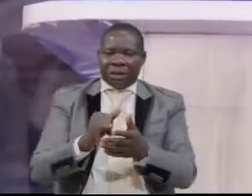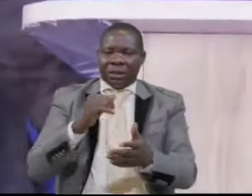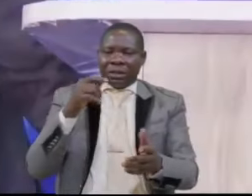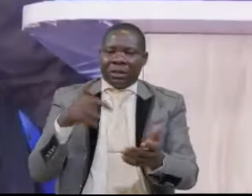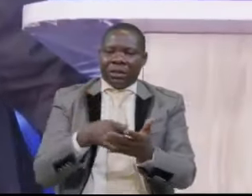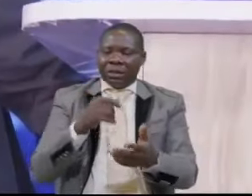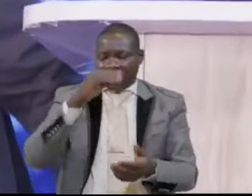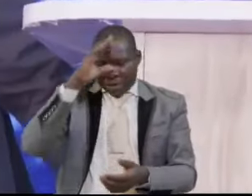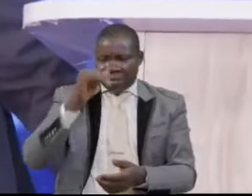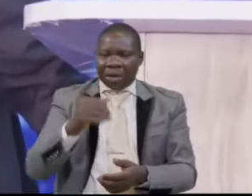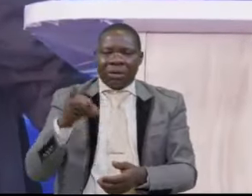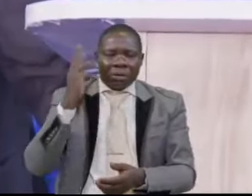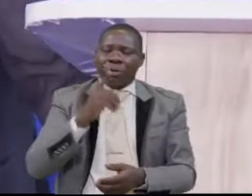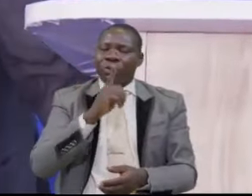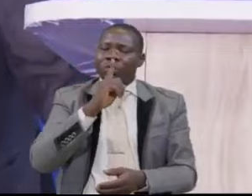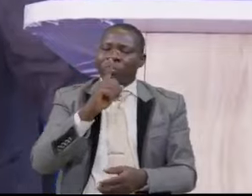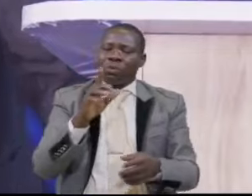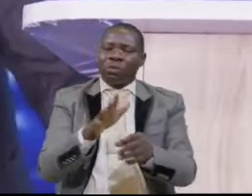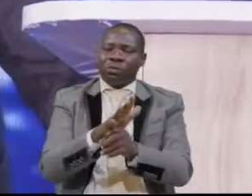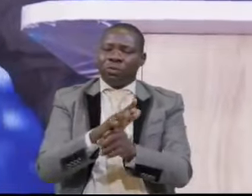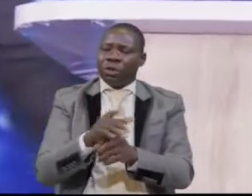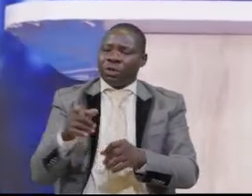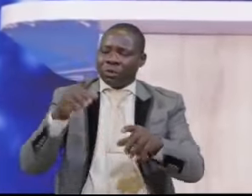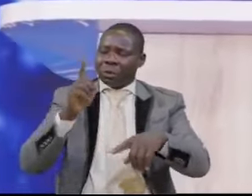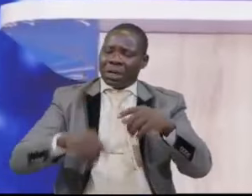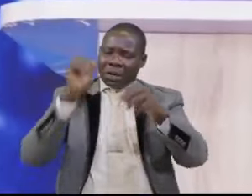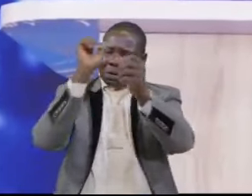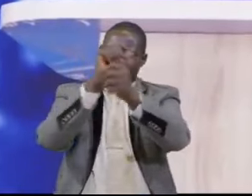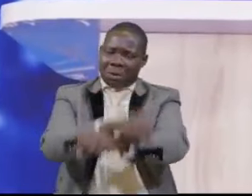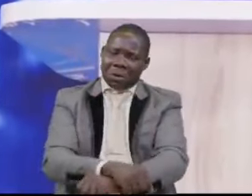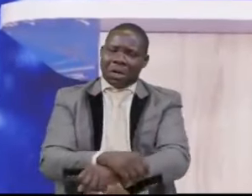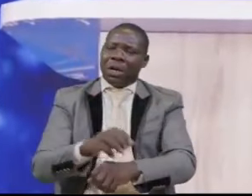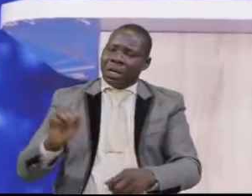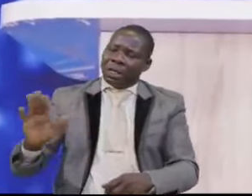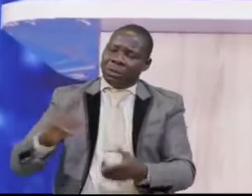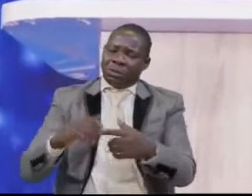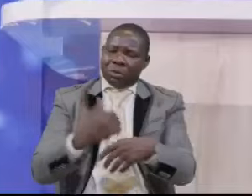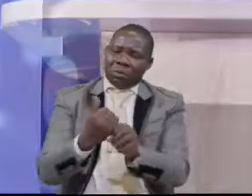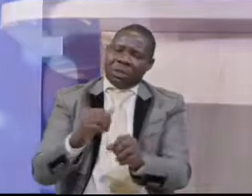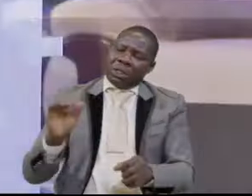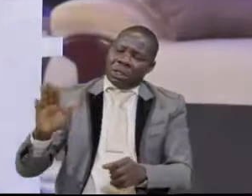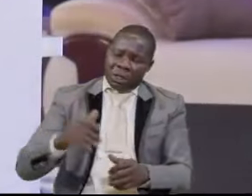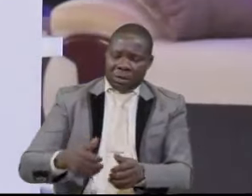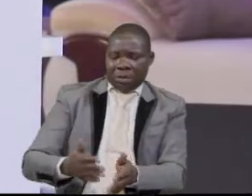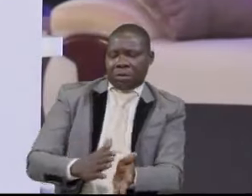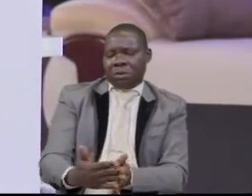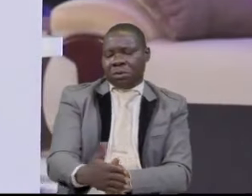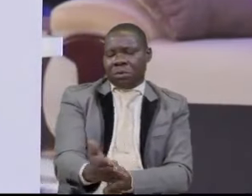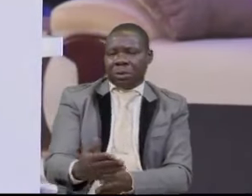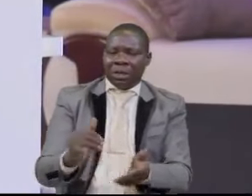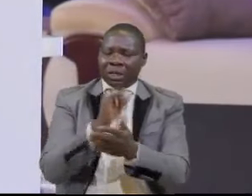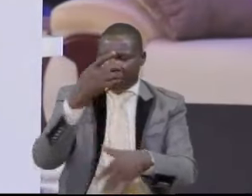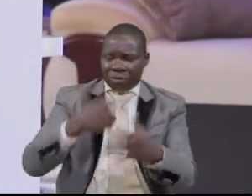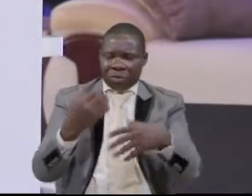him, conquer him, and make him to compromise. That's what the Lord wants in our lives, that we will have